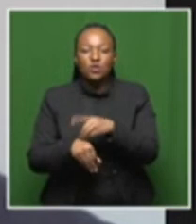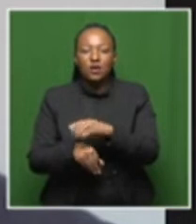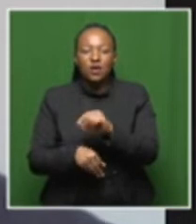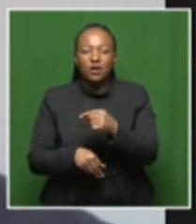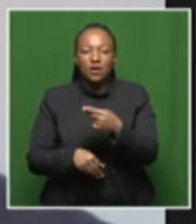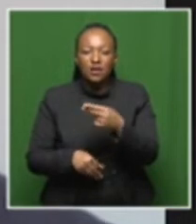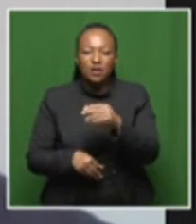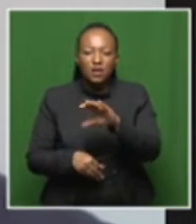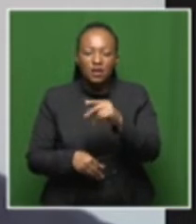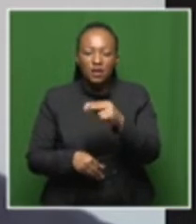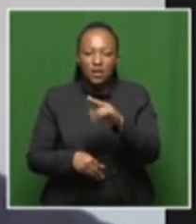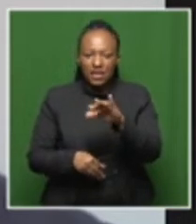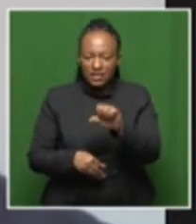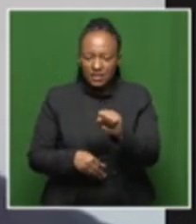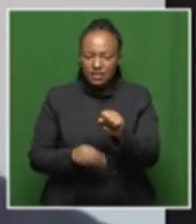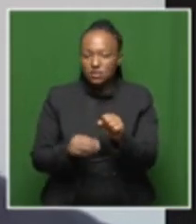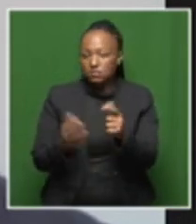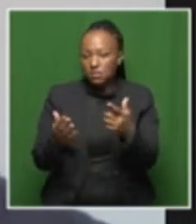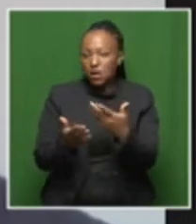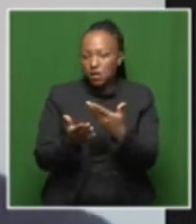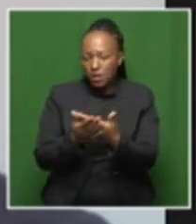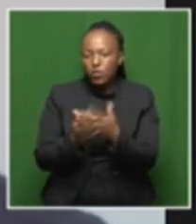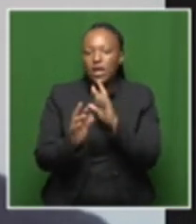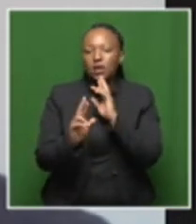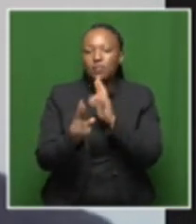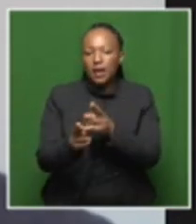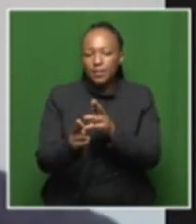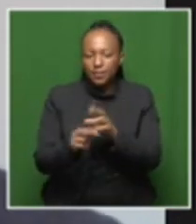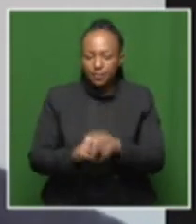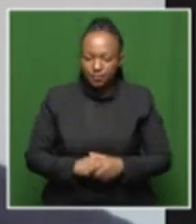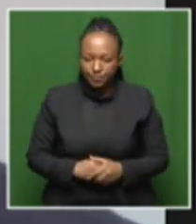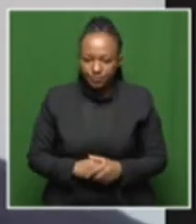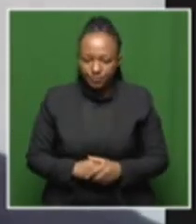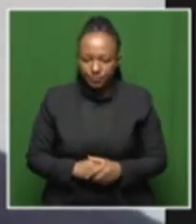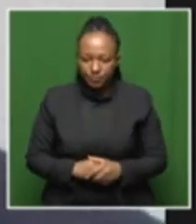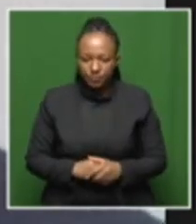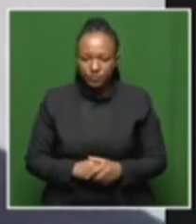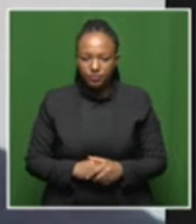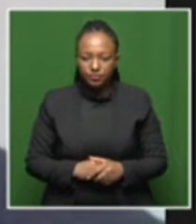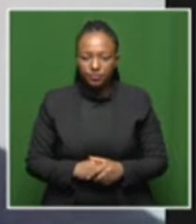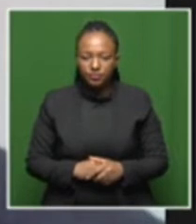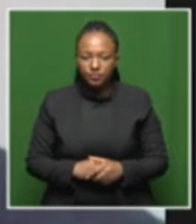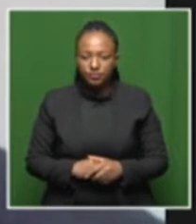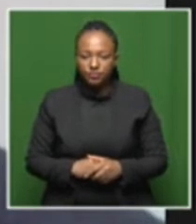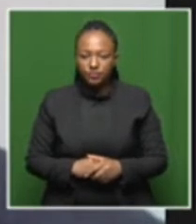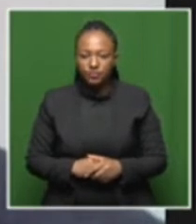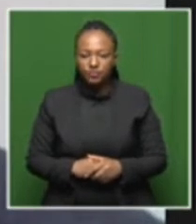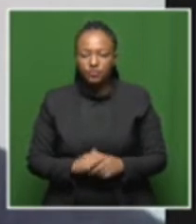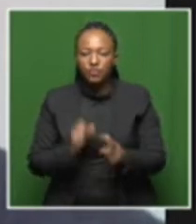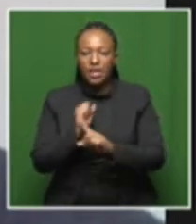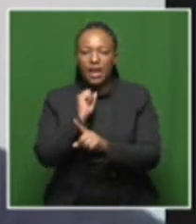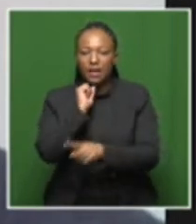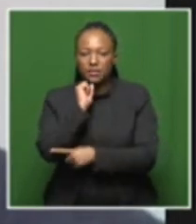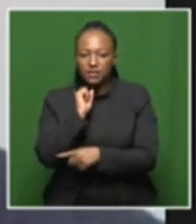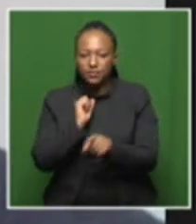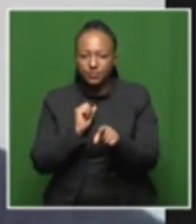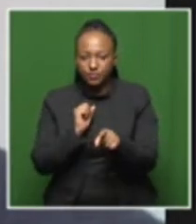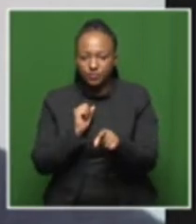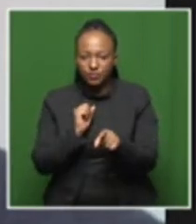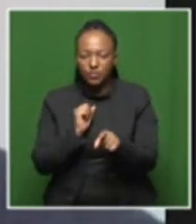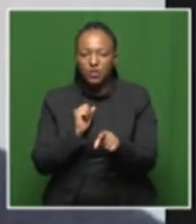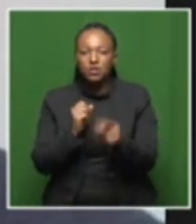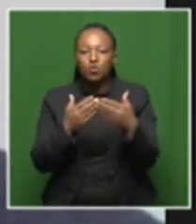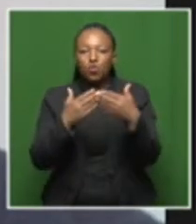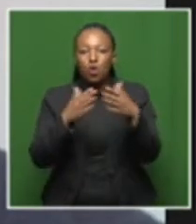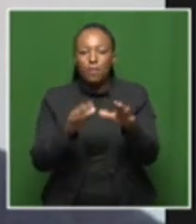have been clarified at this point, but I suppose you can take it as well. I will leave, maybe let me read out the last one and then we'll then